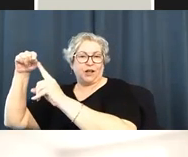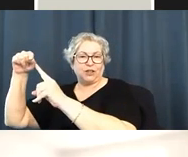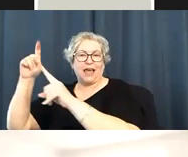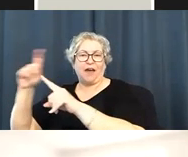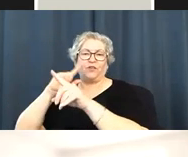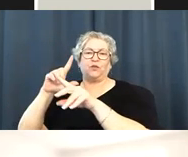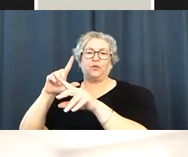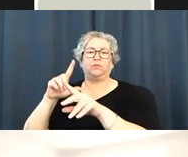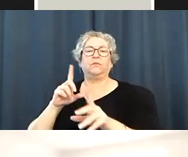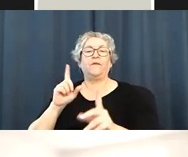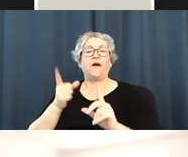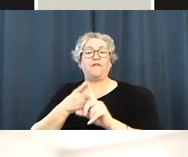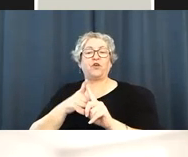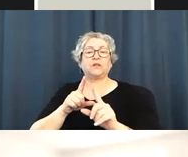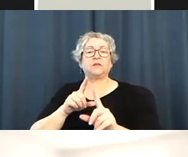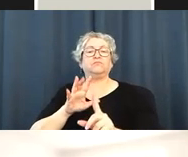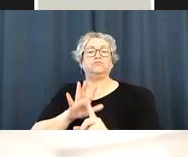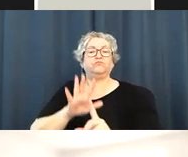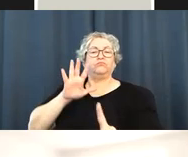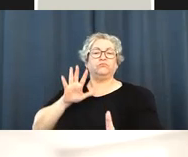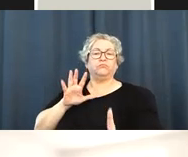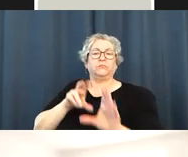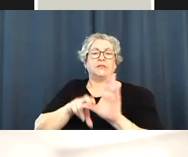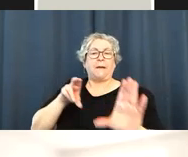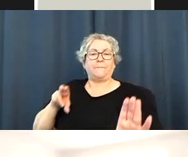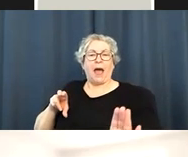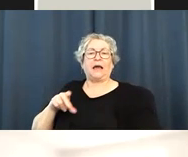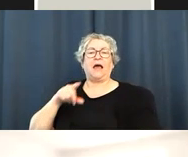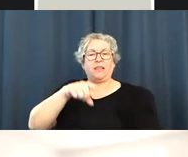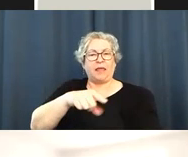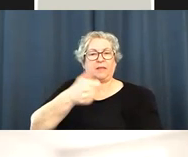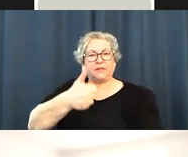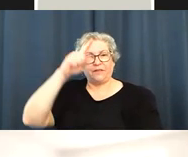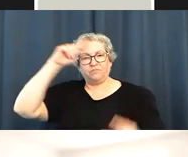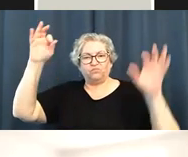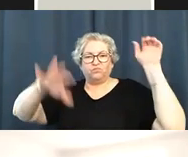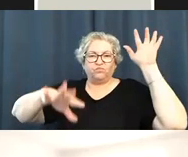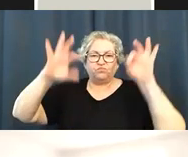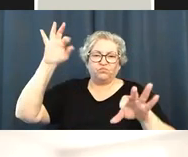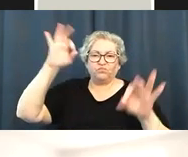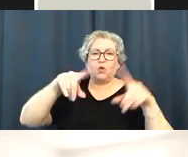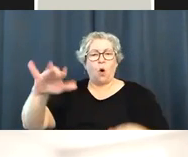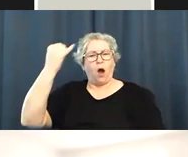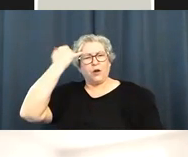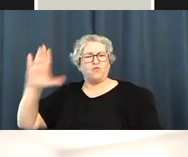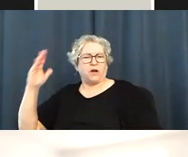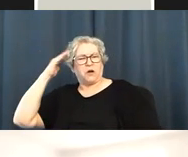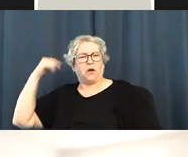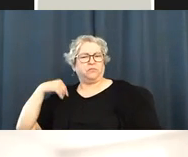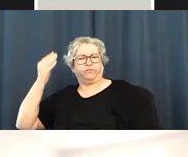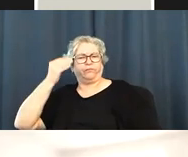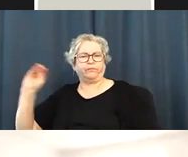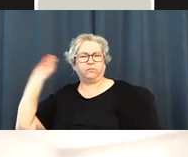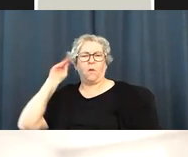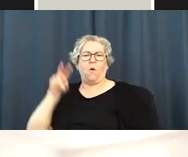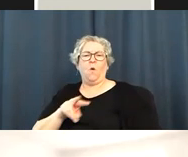step back and let youth kind of spitball ideas that you may already know. Holy cow, that's going to be a lot.